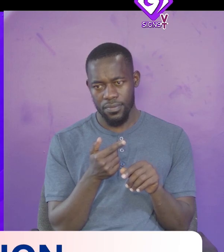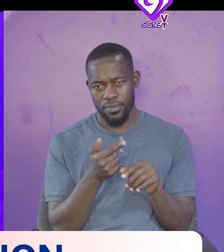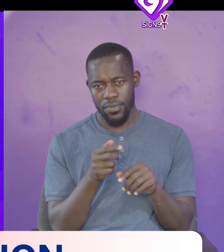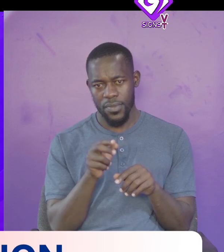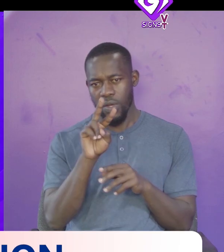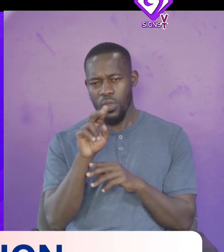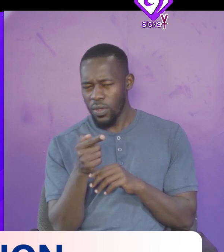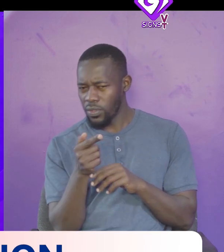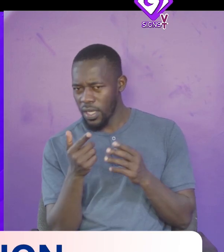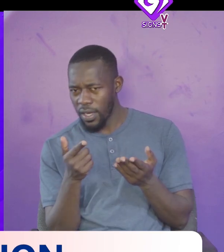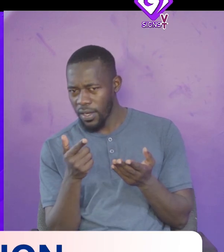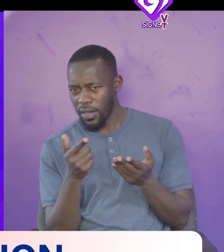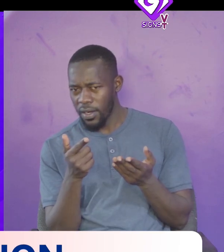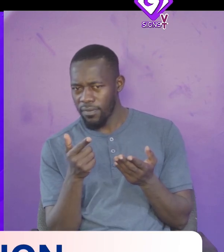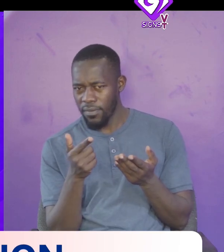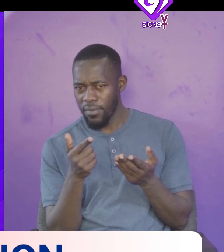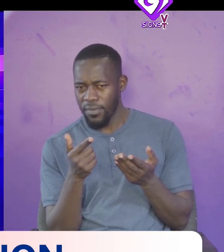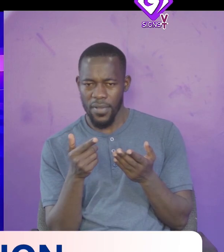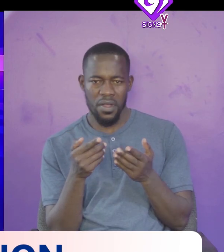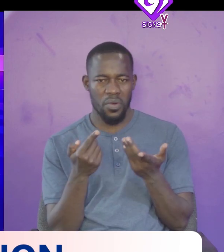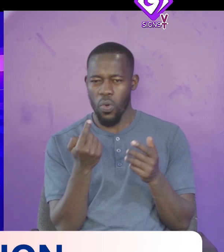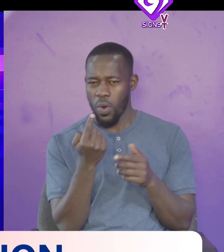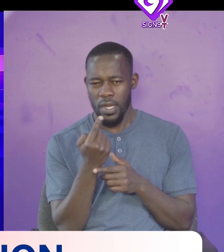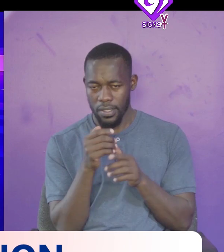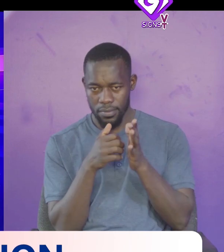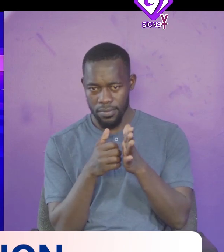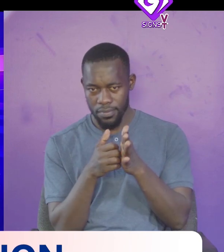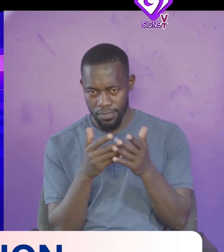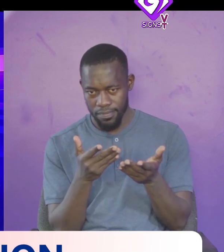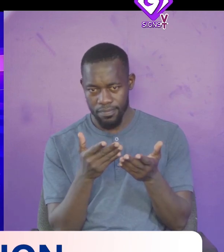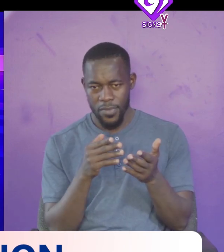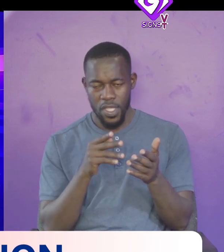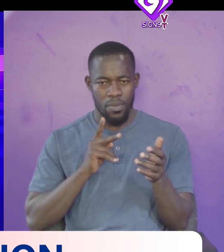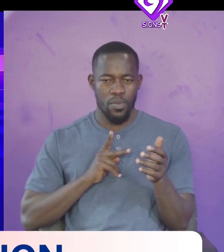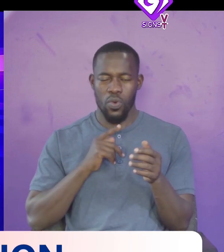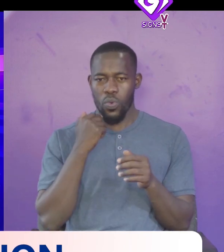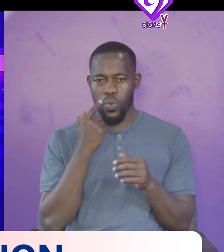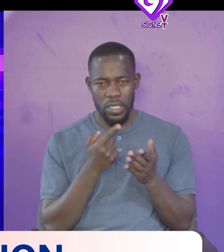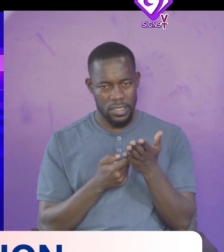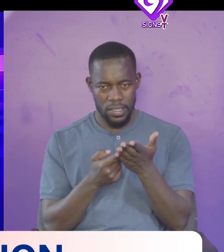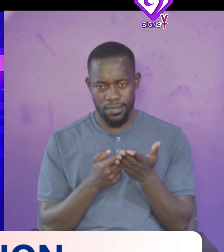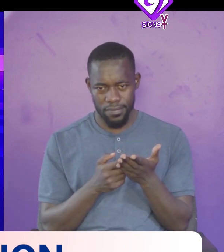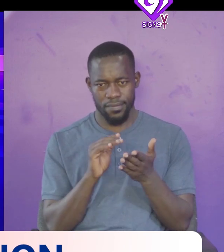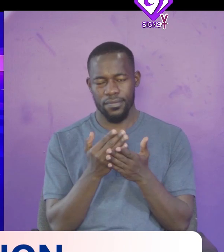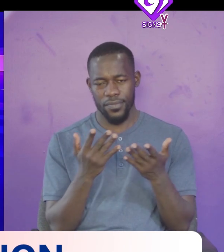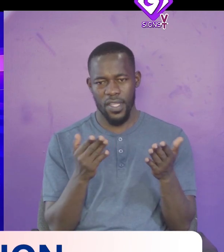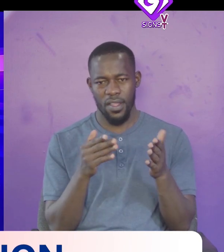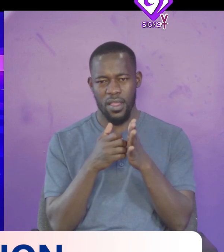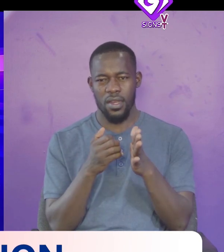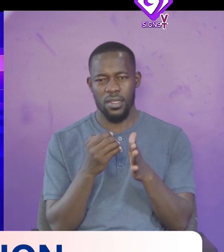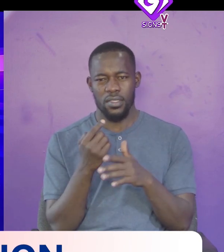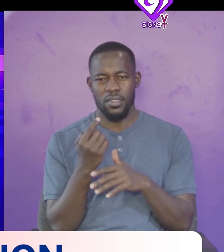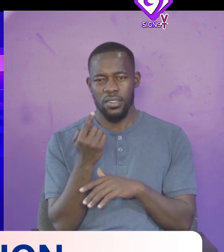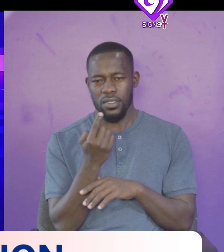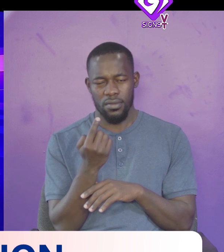Or it's a random figure. You can talk about the people who get to talk about something. Actually, now we don't know. research proves